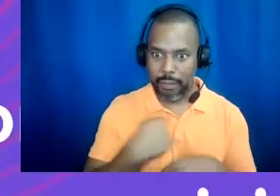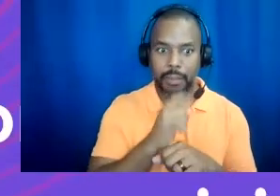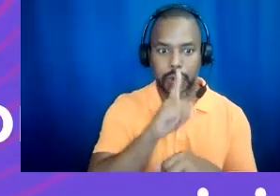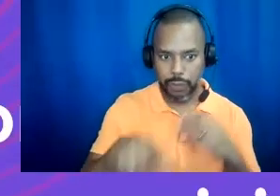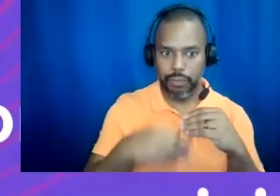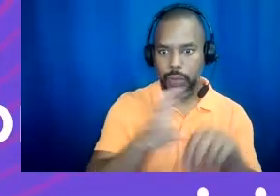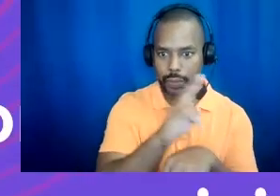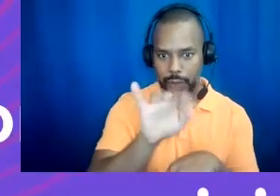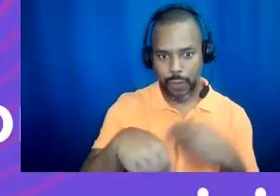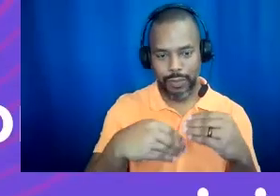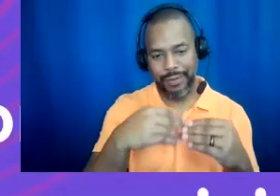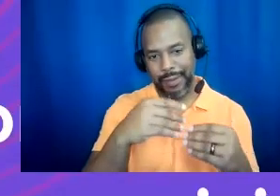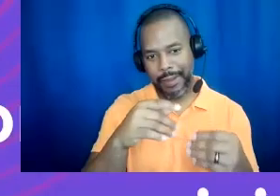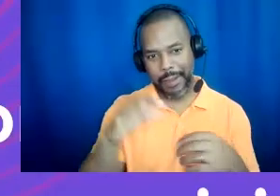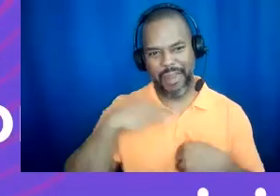plan.